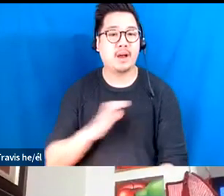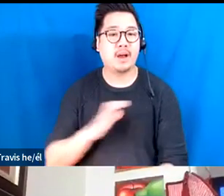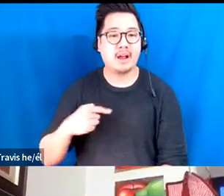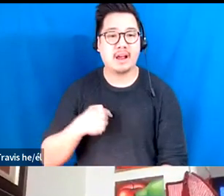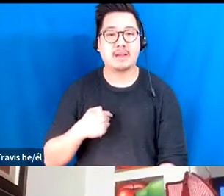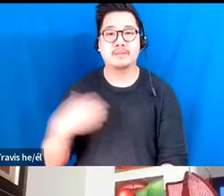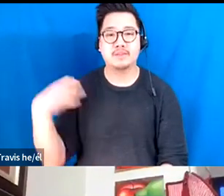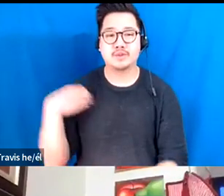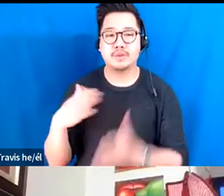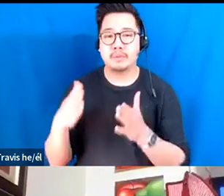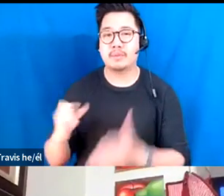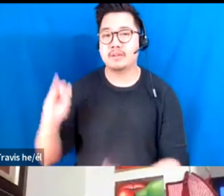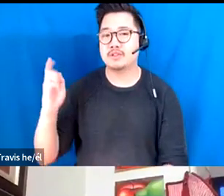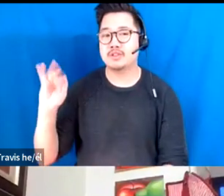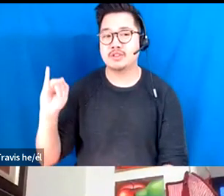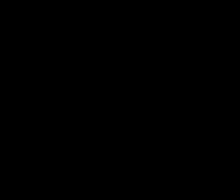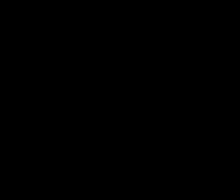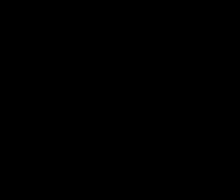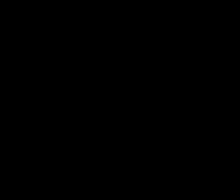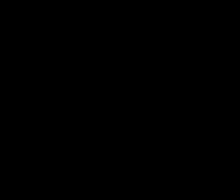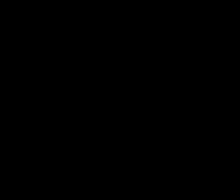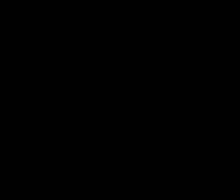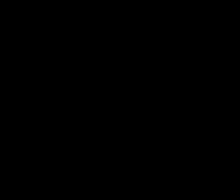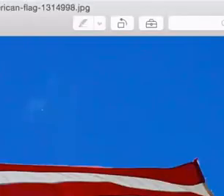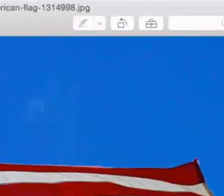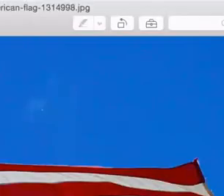robinson we'll begin with the pledge of allegiance